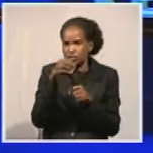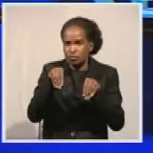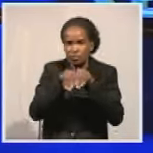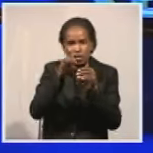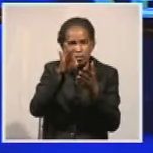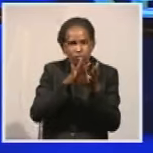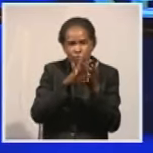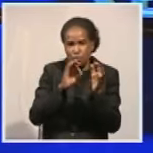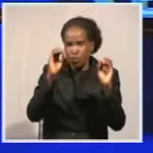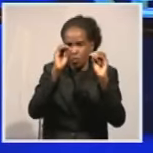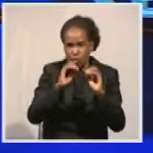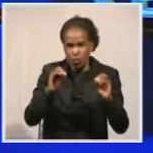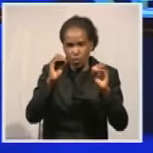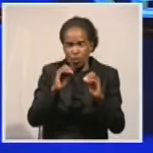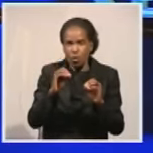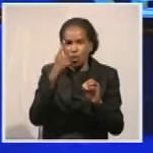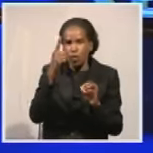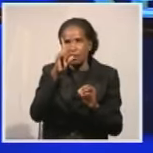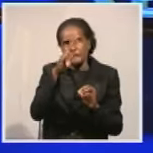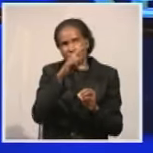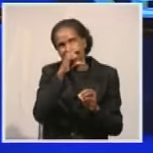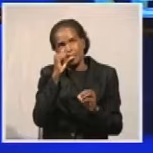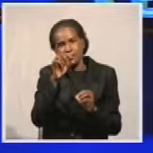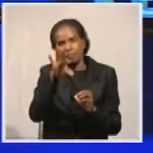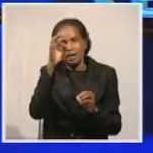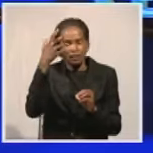and then the Constitution was talking about